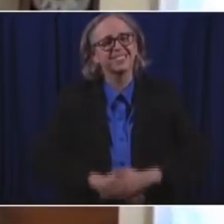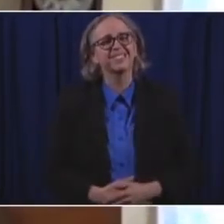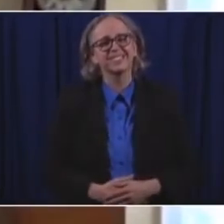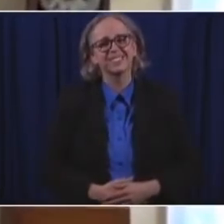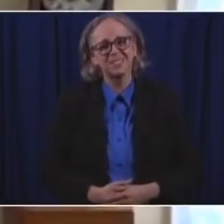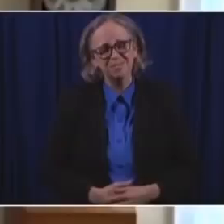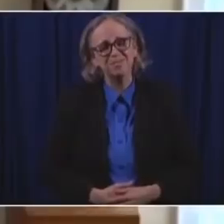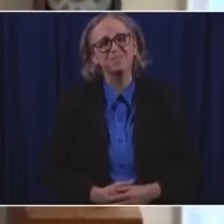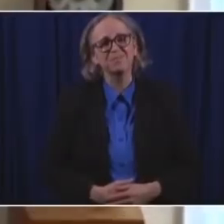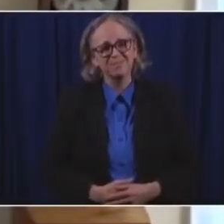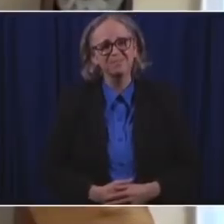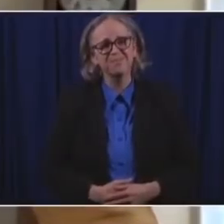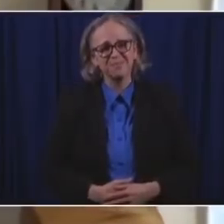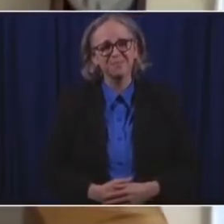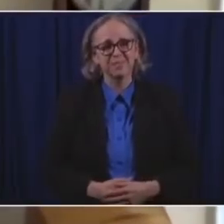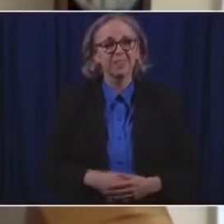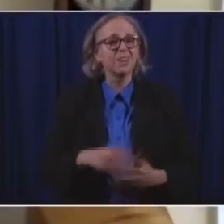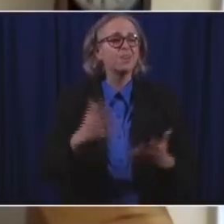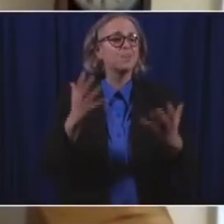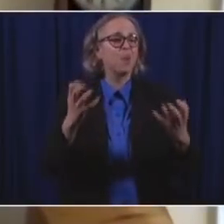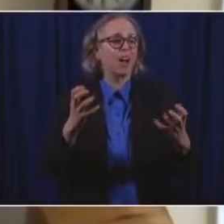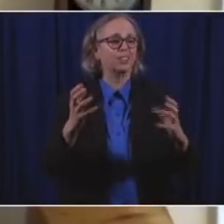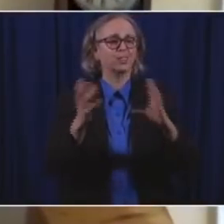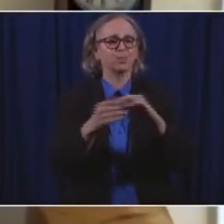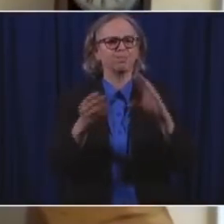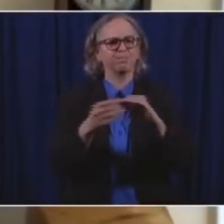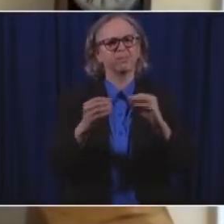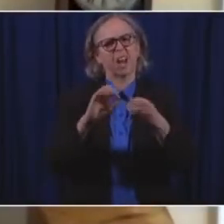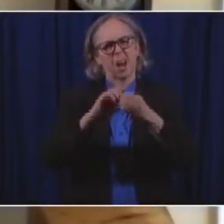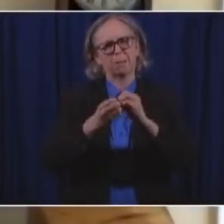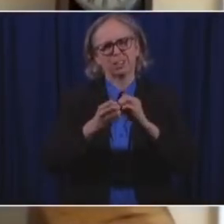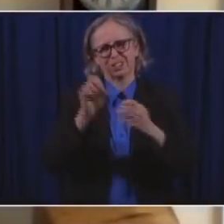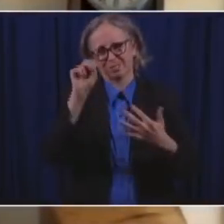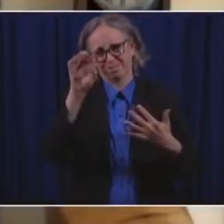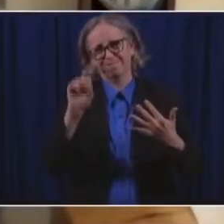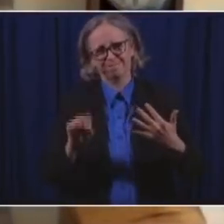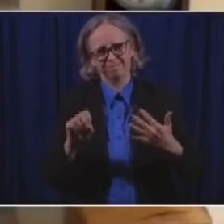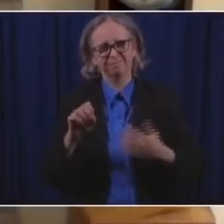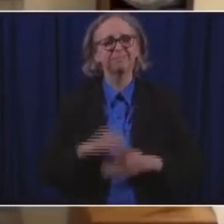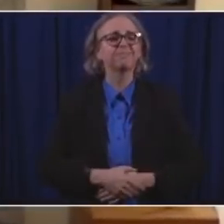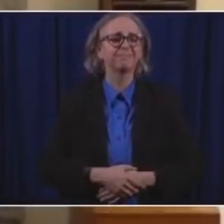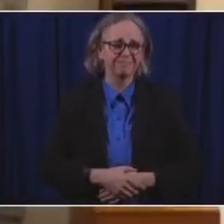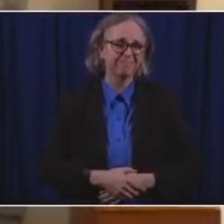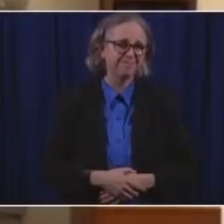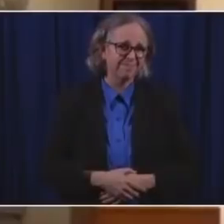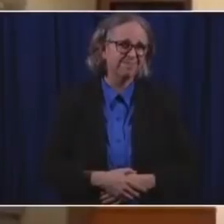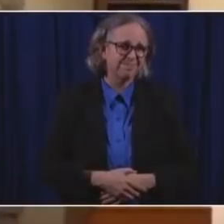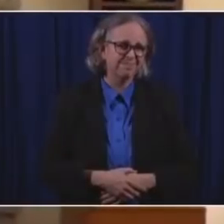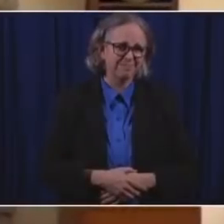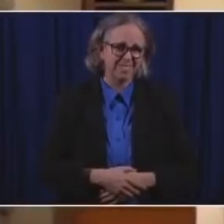Eric, let's go first to the data for today. Today, we're reporting